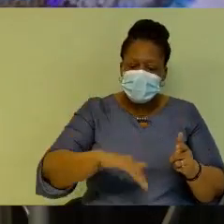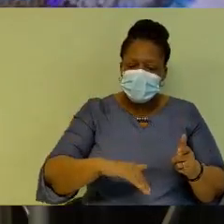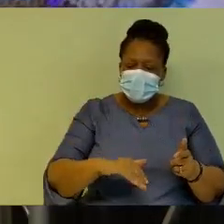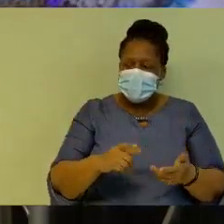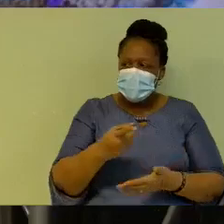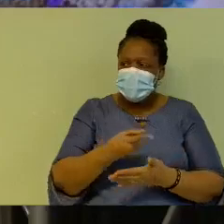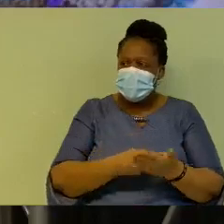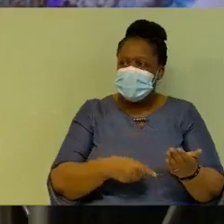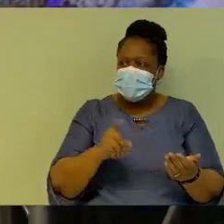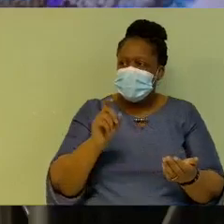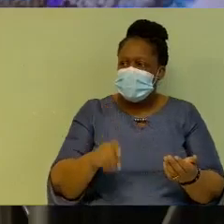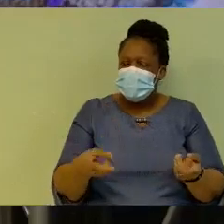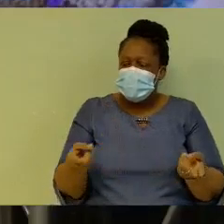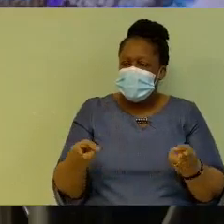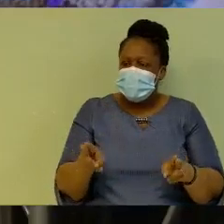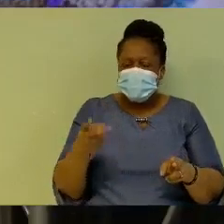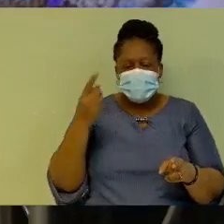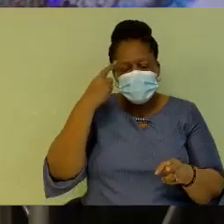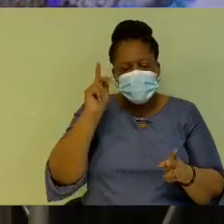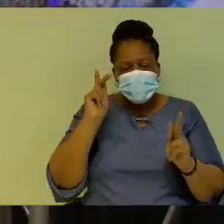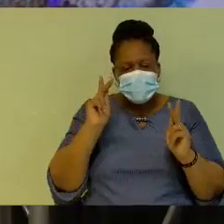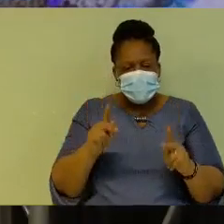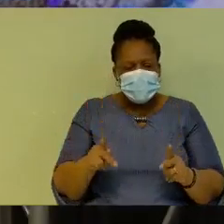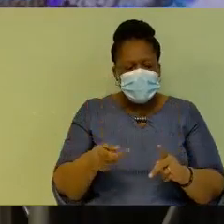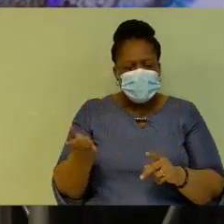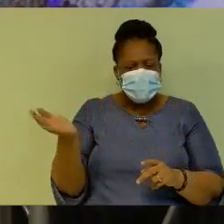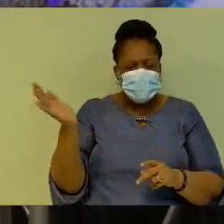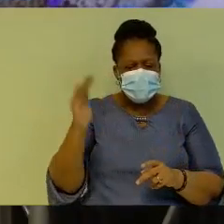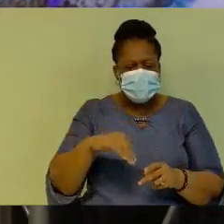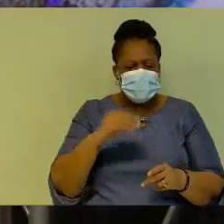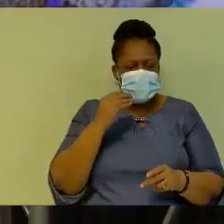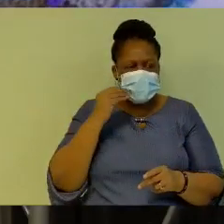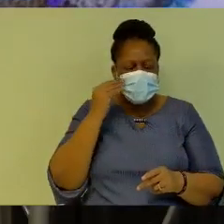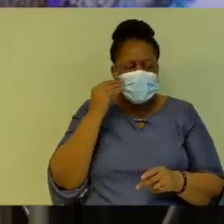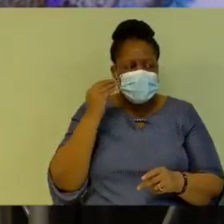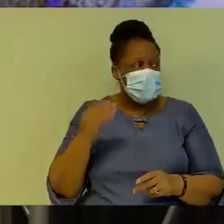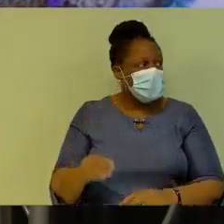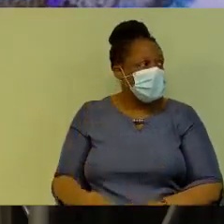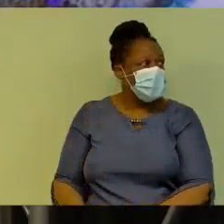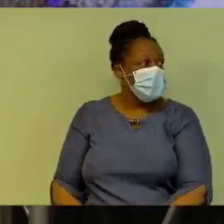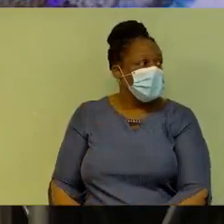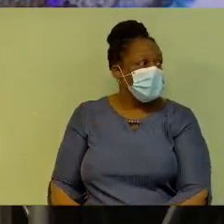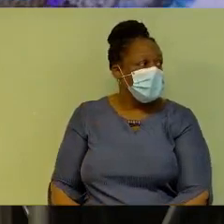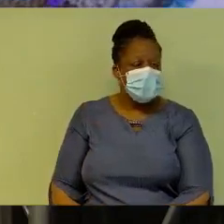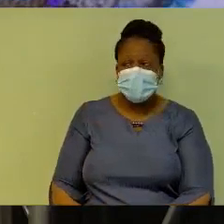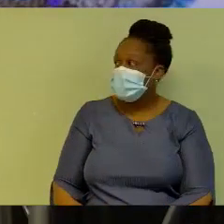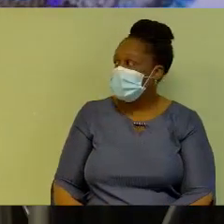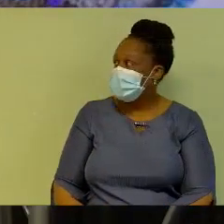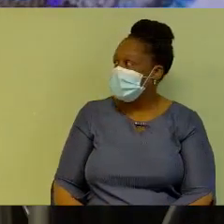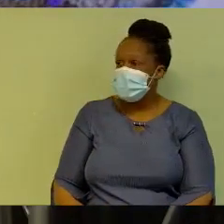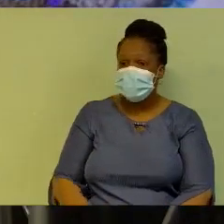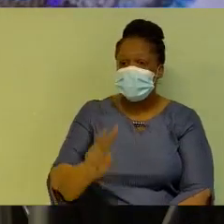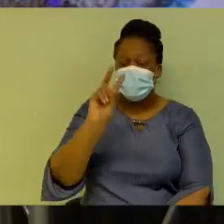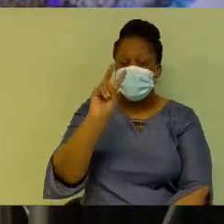Nevis to arrange for its own citizens to return home? And the second question: